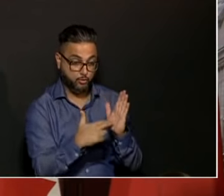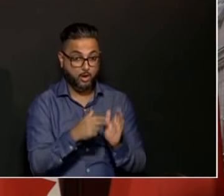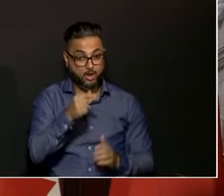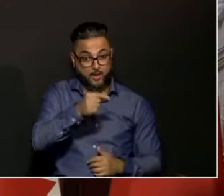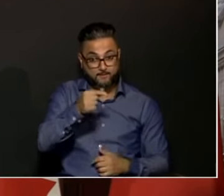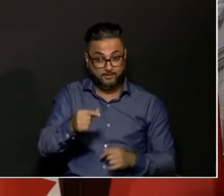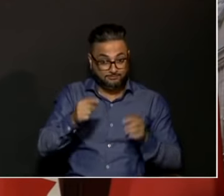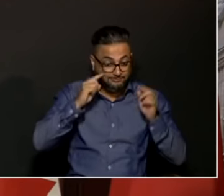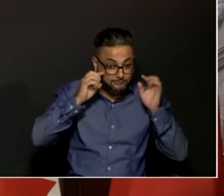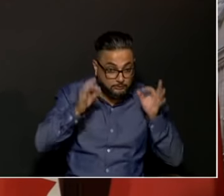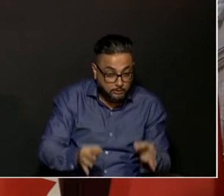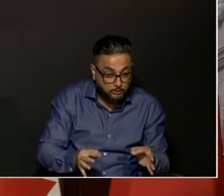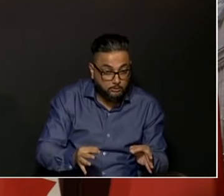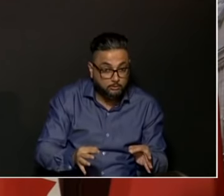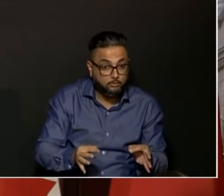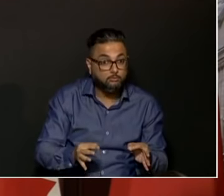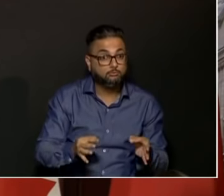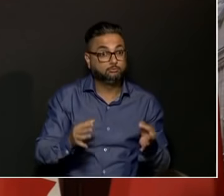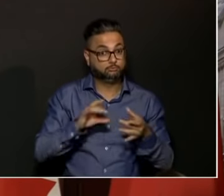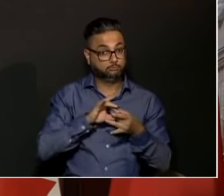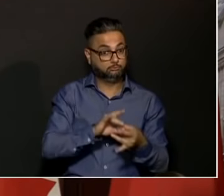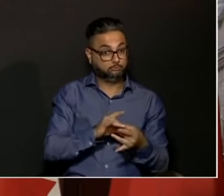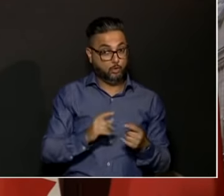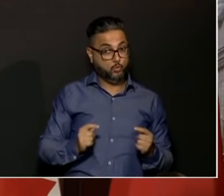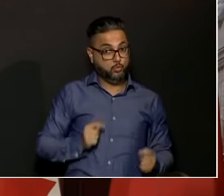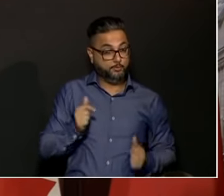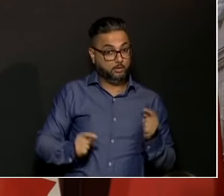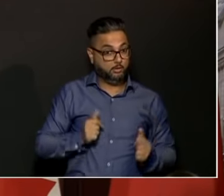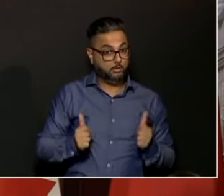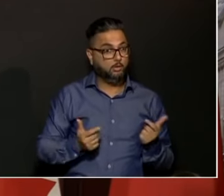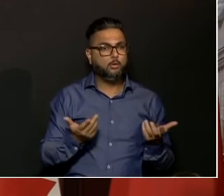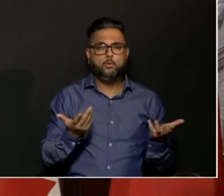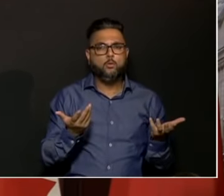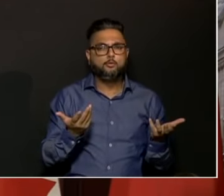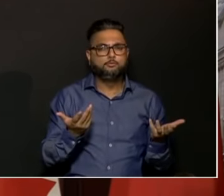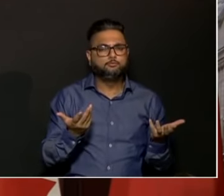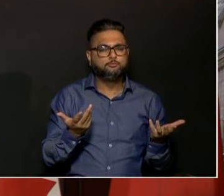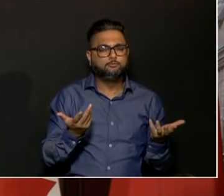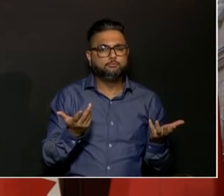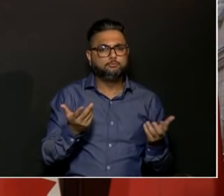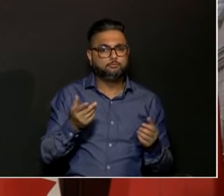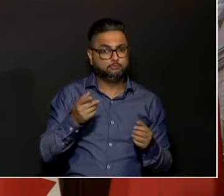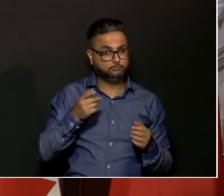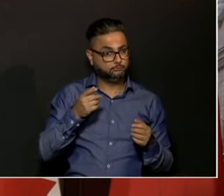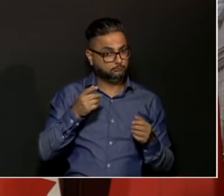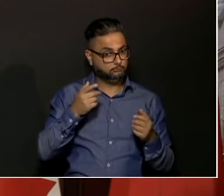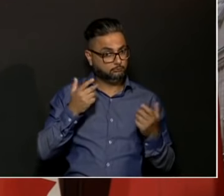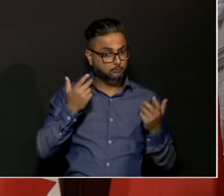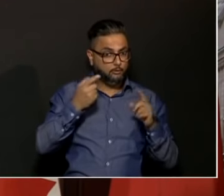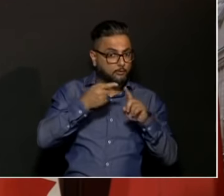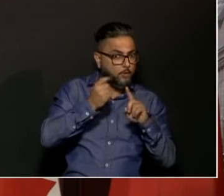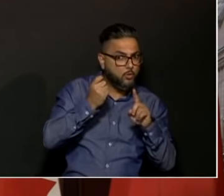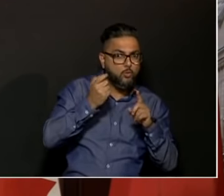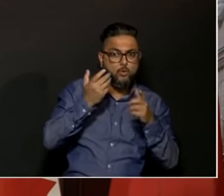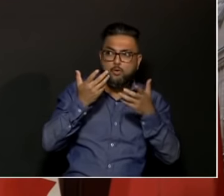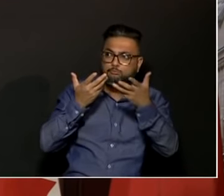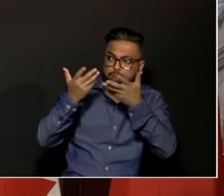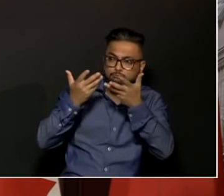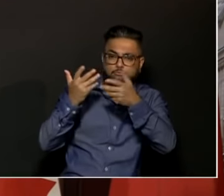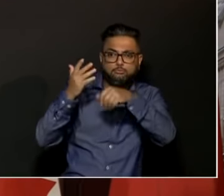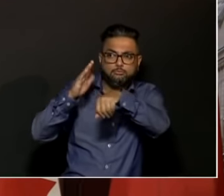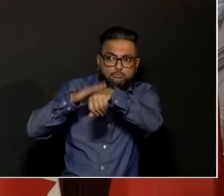action on strip clubs? Was this after some straightforward consultation, face to face, or speaking with